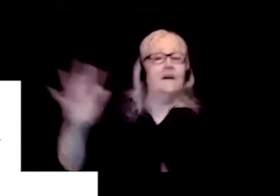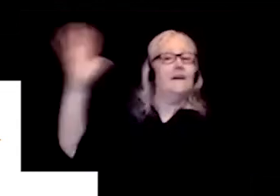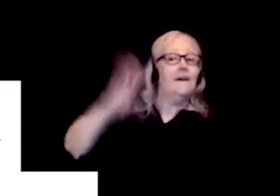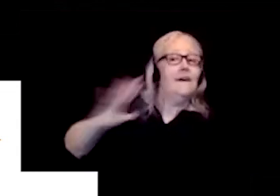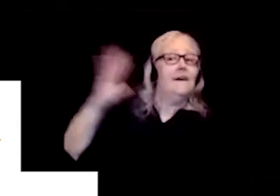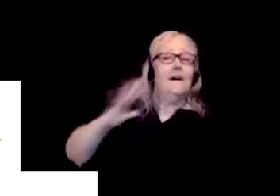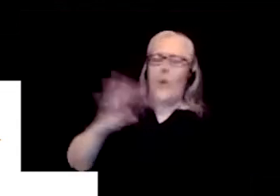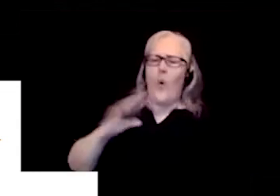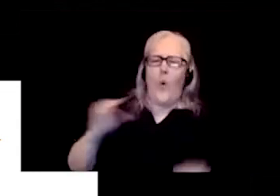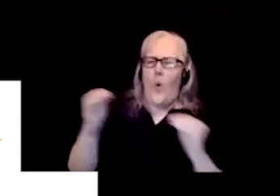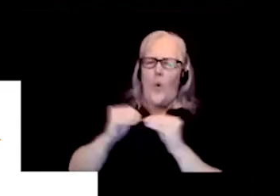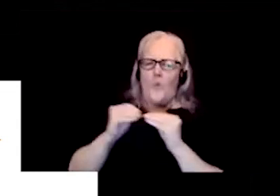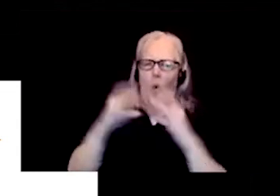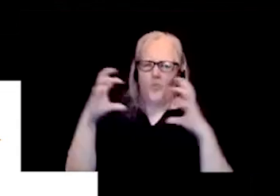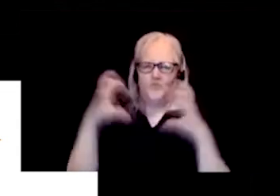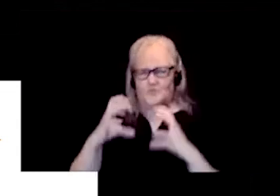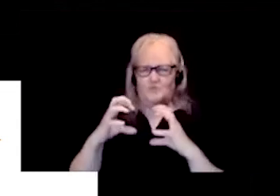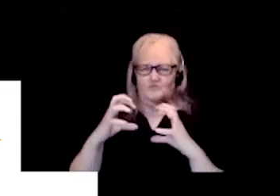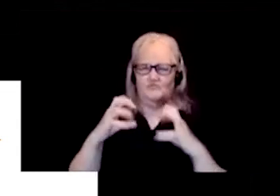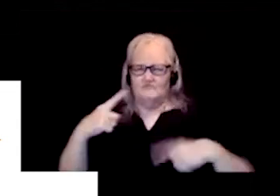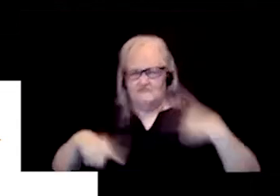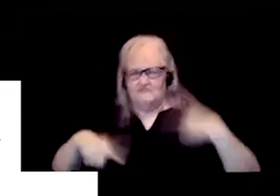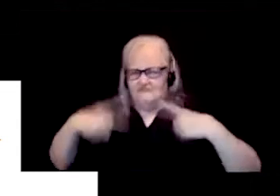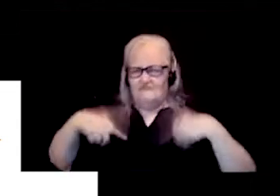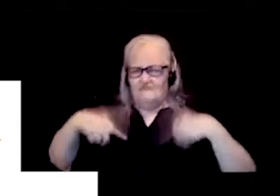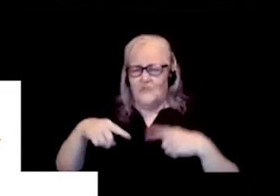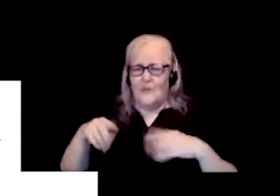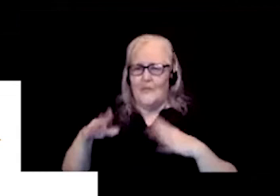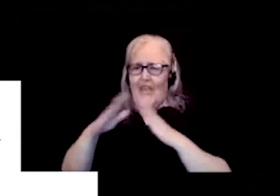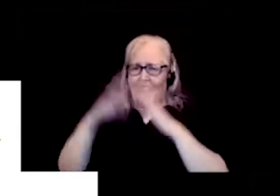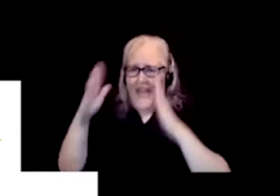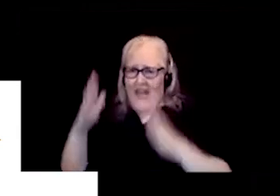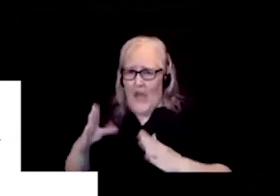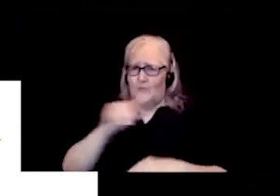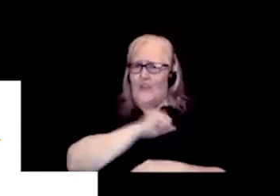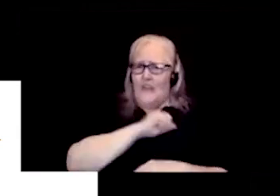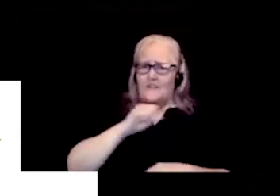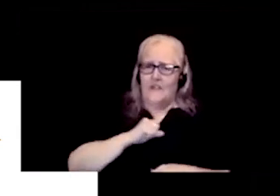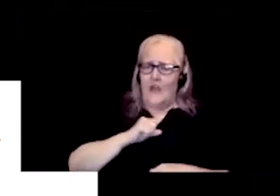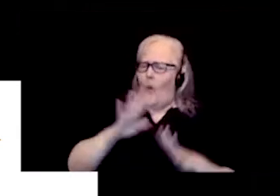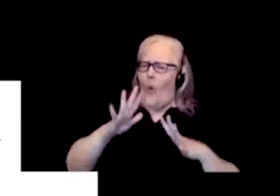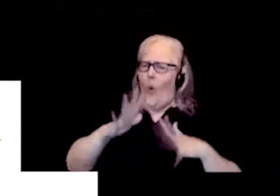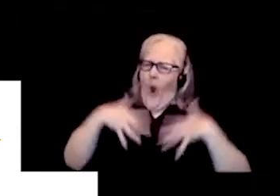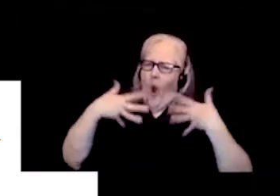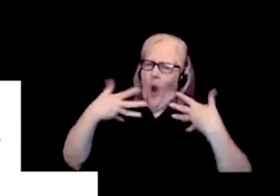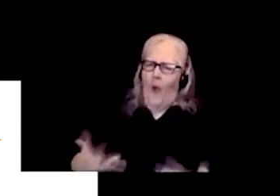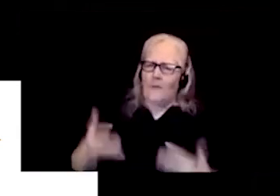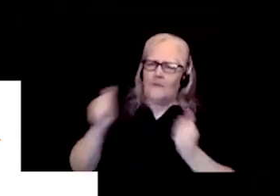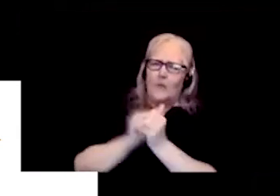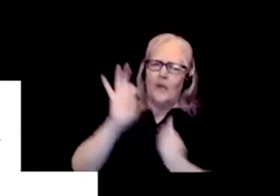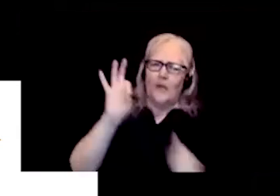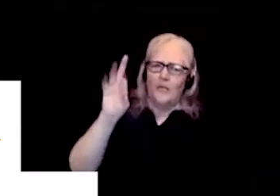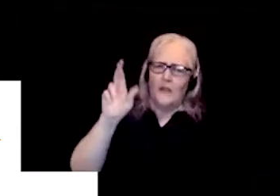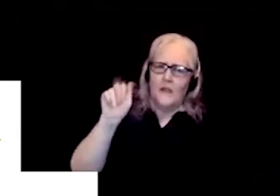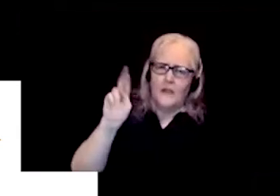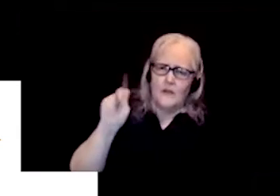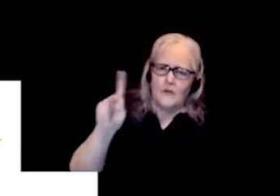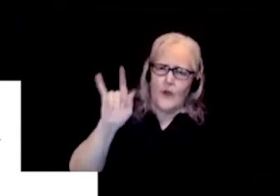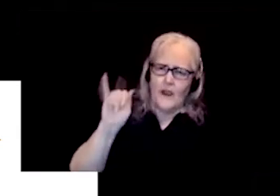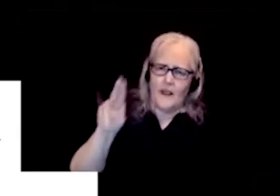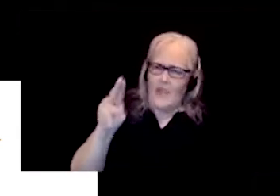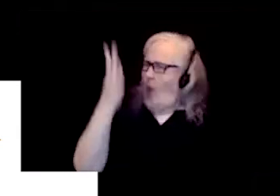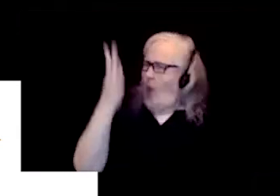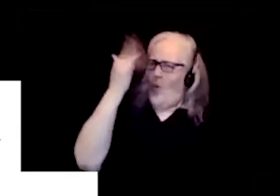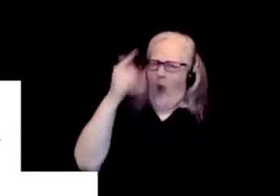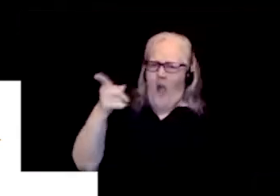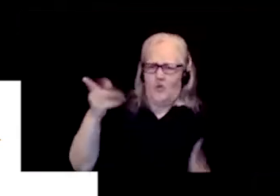then, the House and the Senate were very upset with Benjamin Franklin and these leaders for introducing such a petition. And